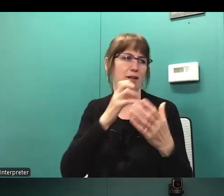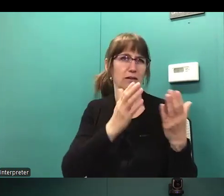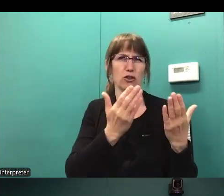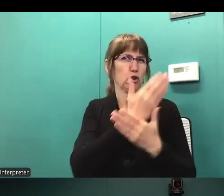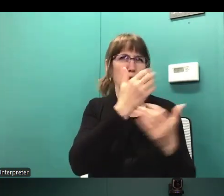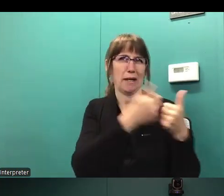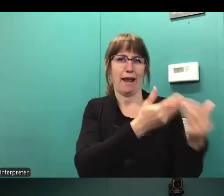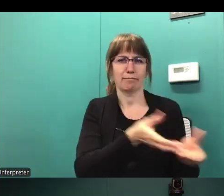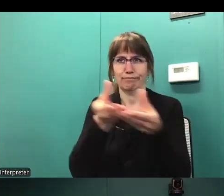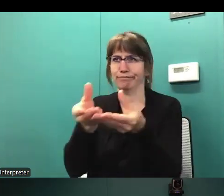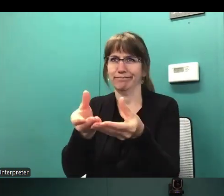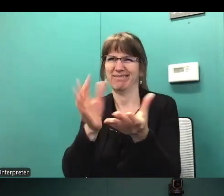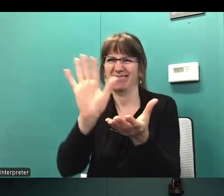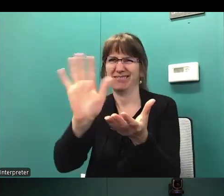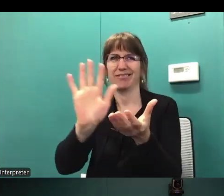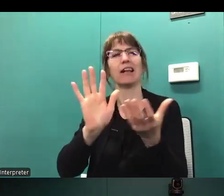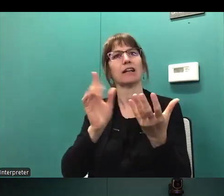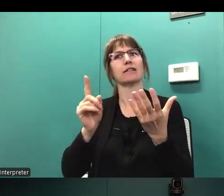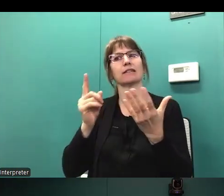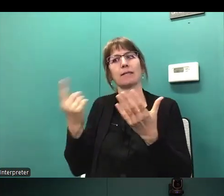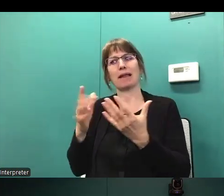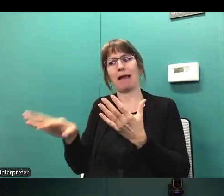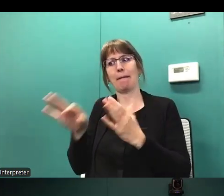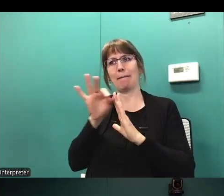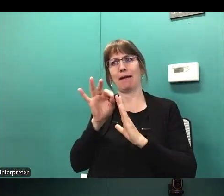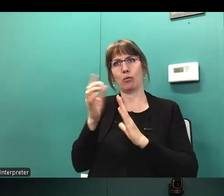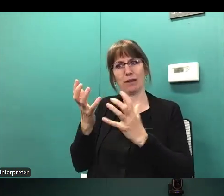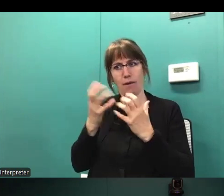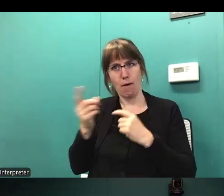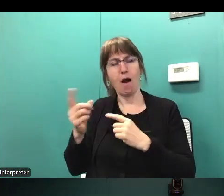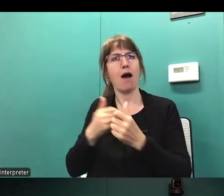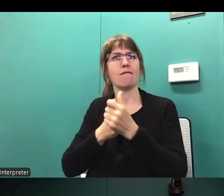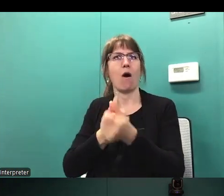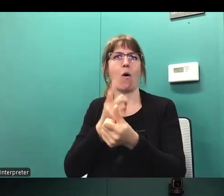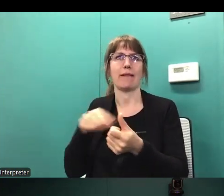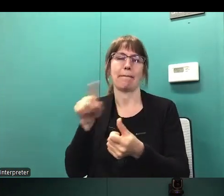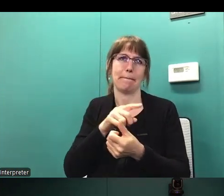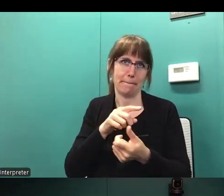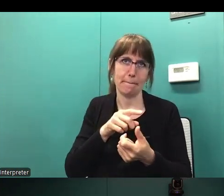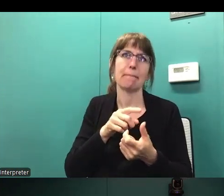them choose what they want and just follow their lead. And once again, just plan for various